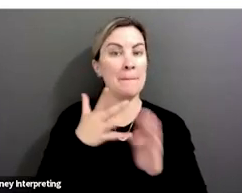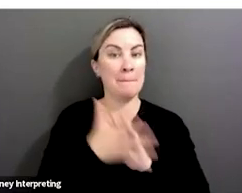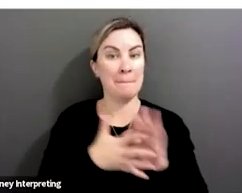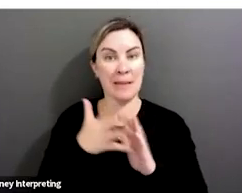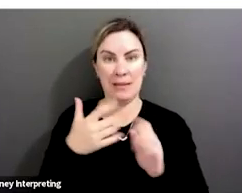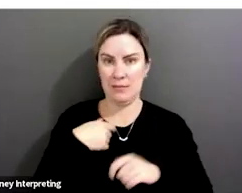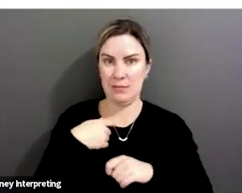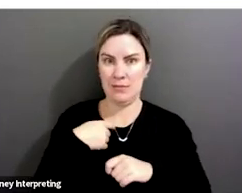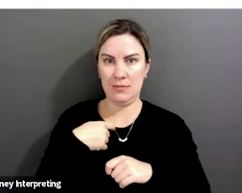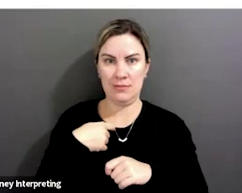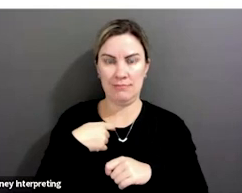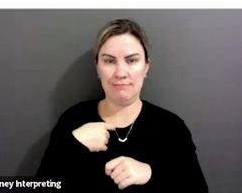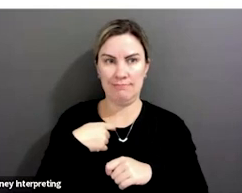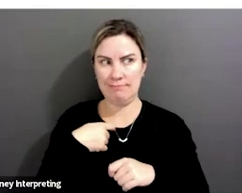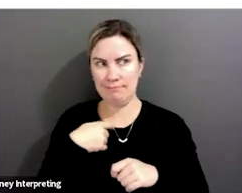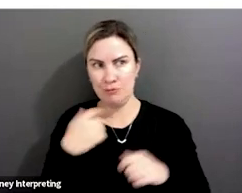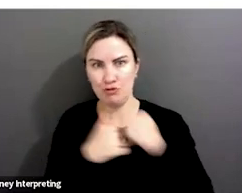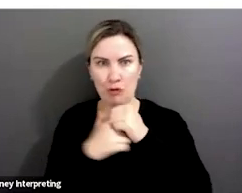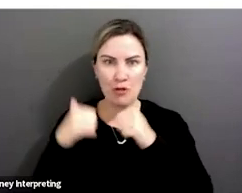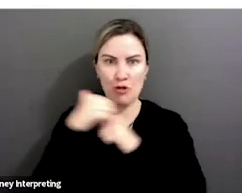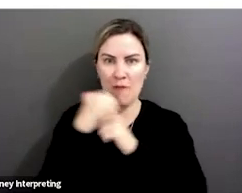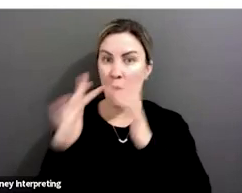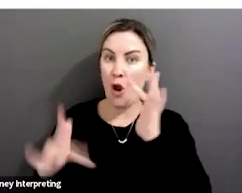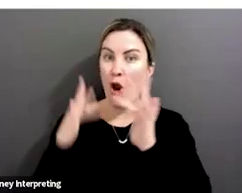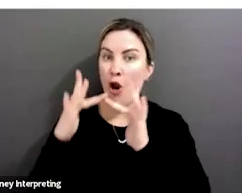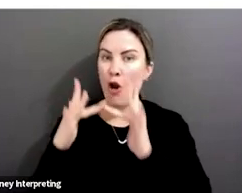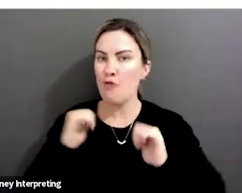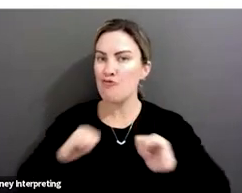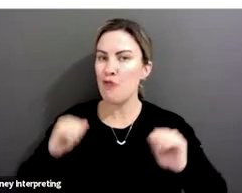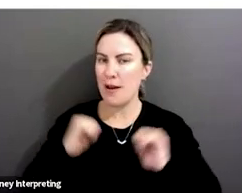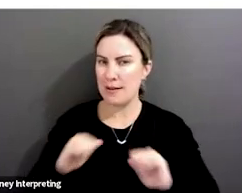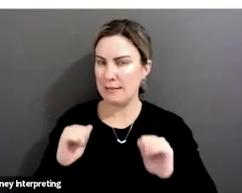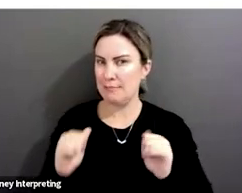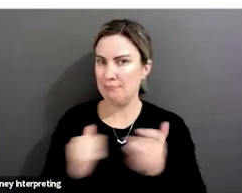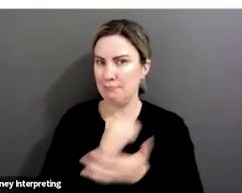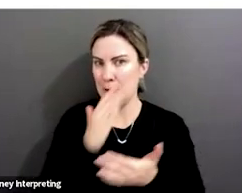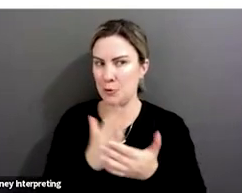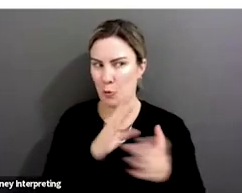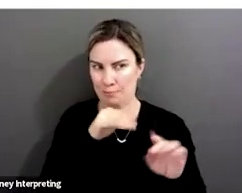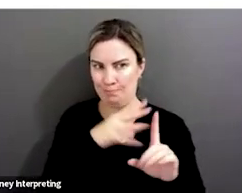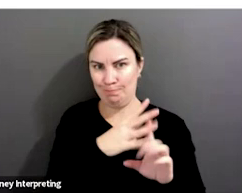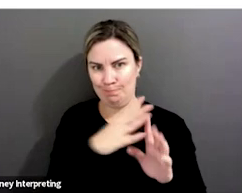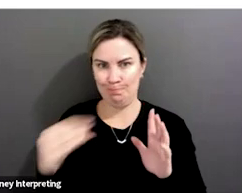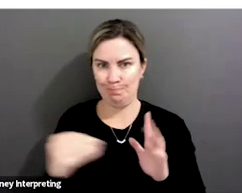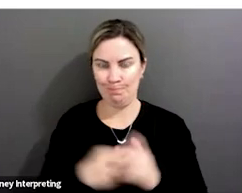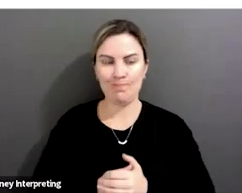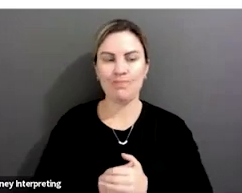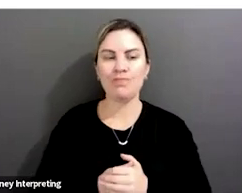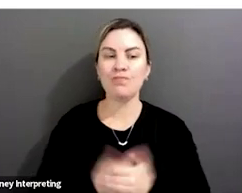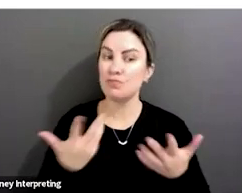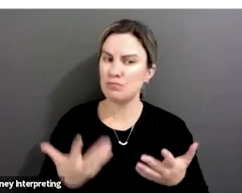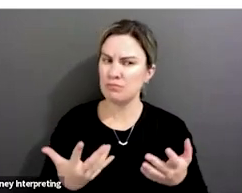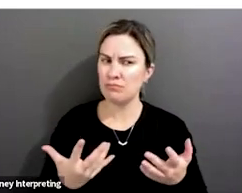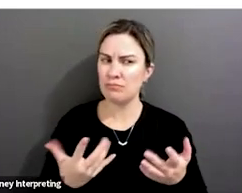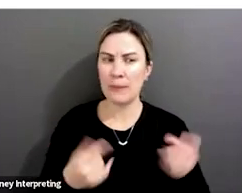tenets of how we have structured this online training. So the first being the importance of encouraging